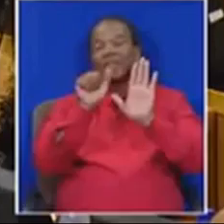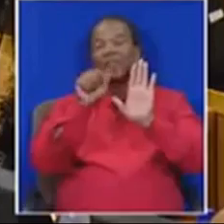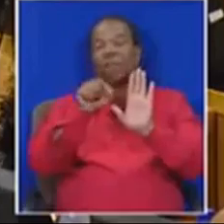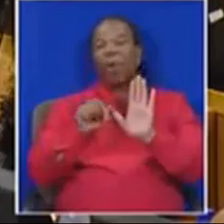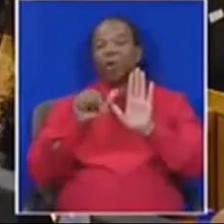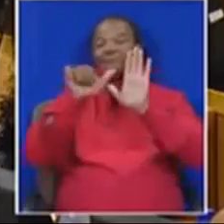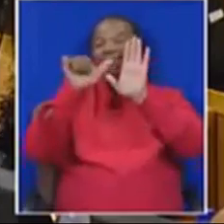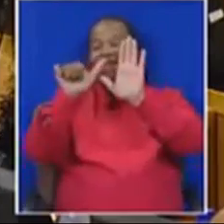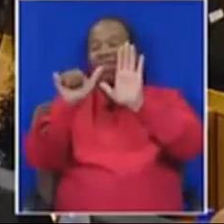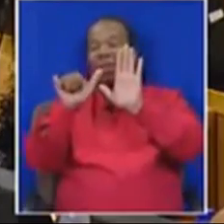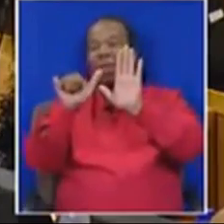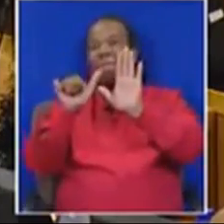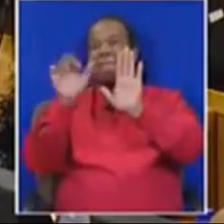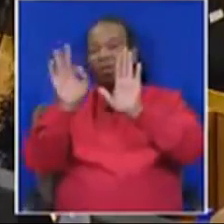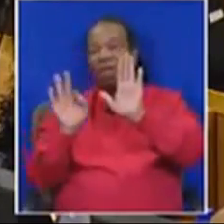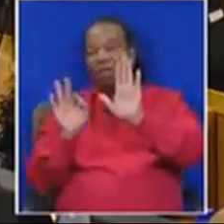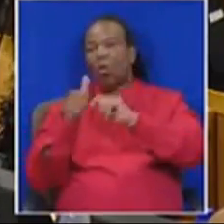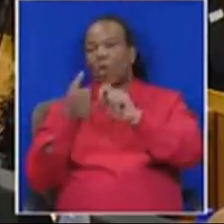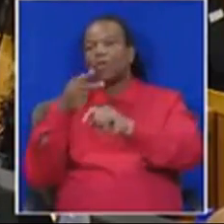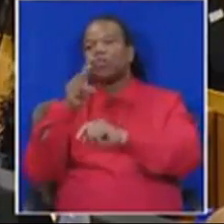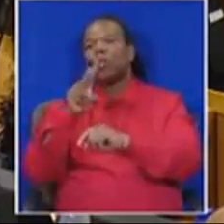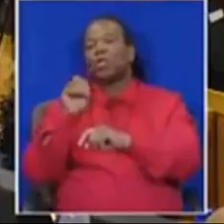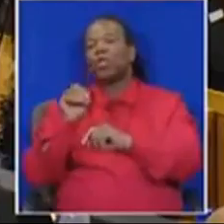60.6% in 2009 to